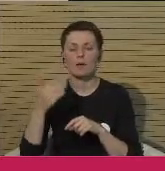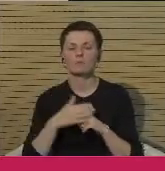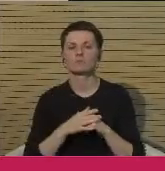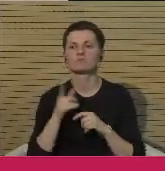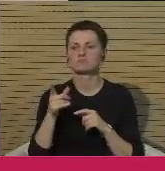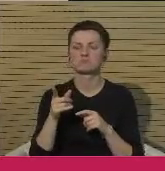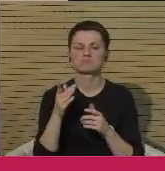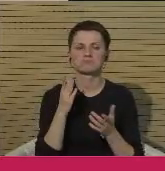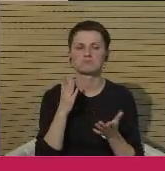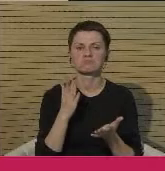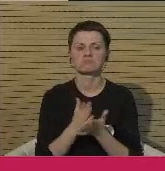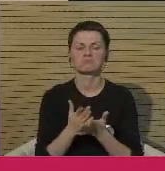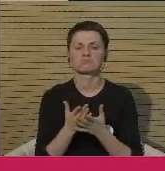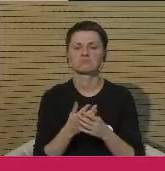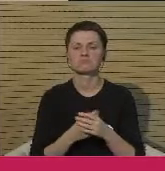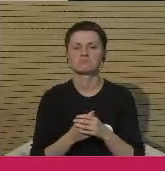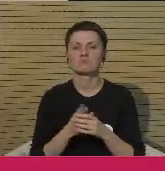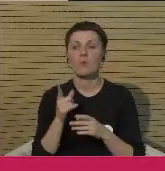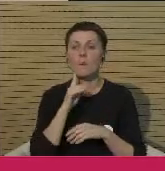technologies,